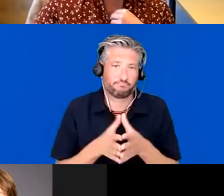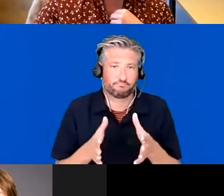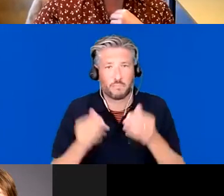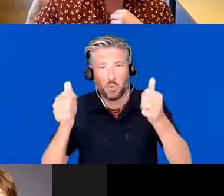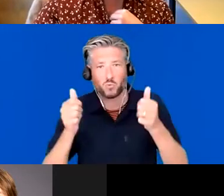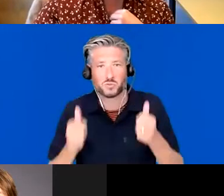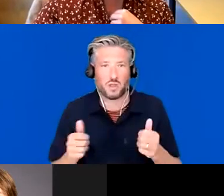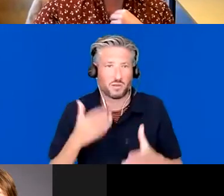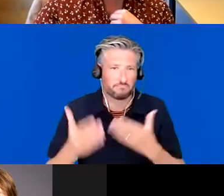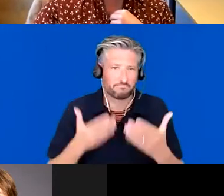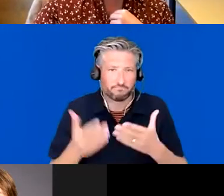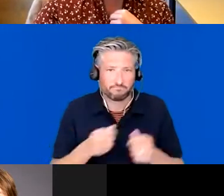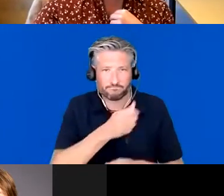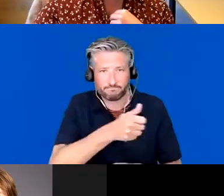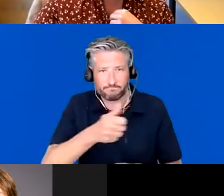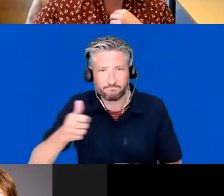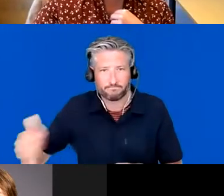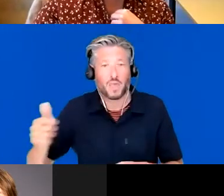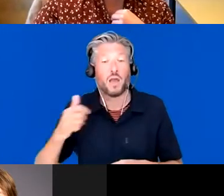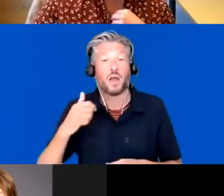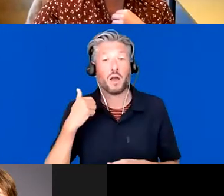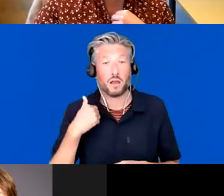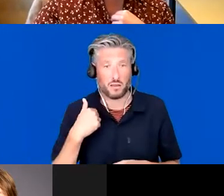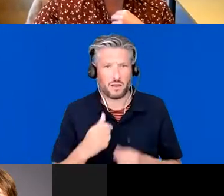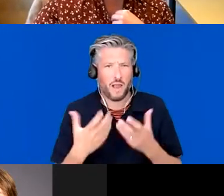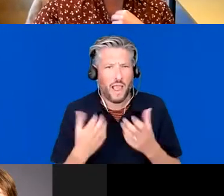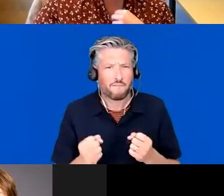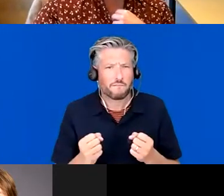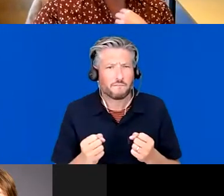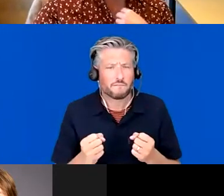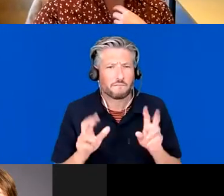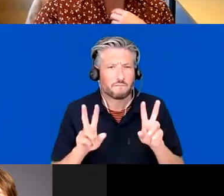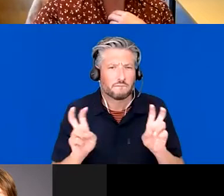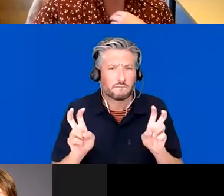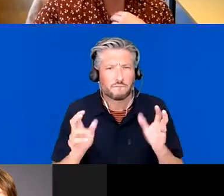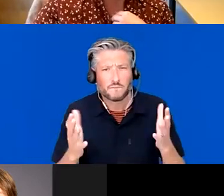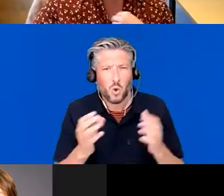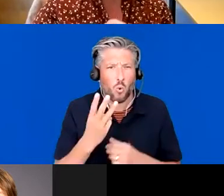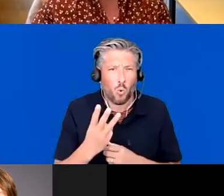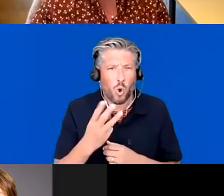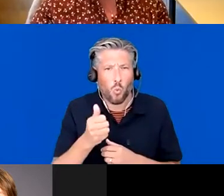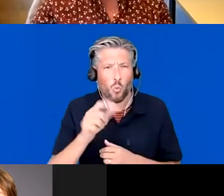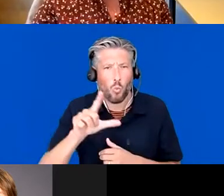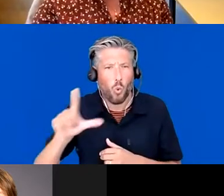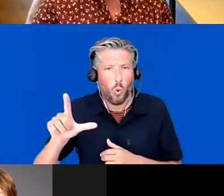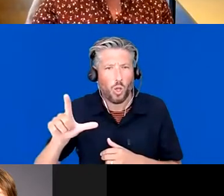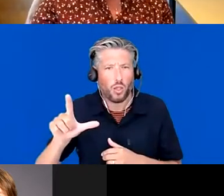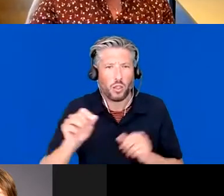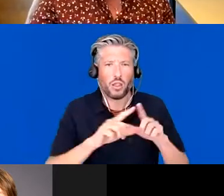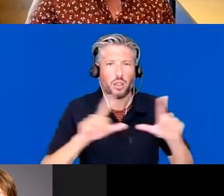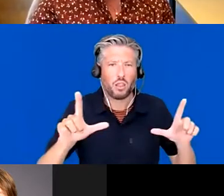pre-recorded. And we put those on a wall on a site called Padlet. And on Padlet, they could post